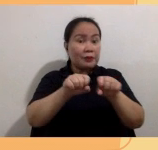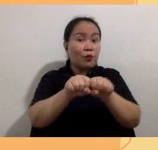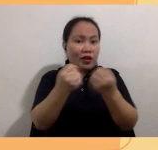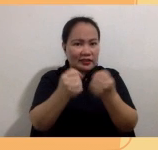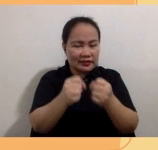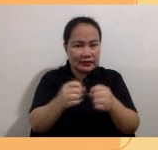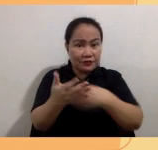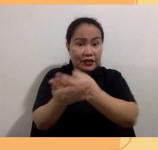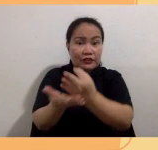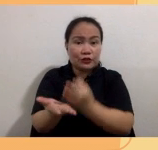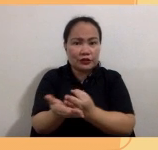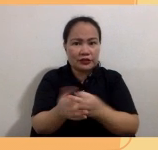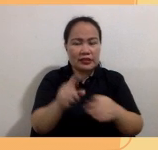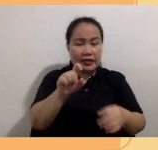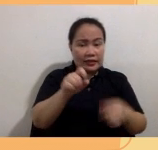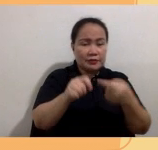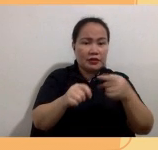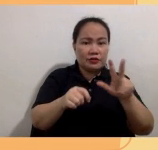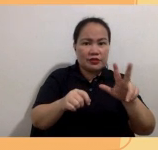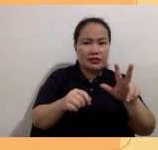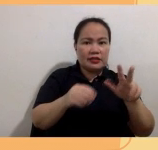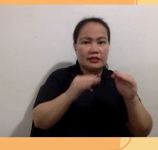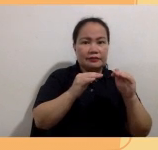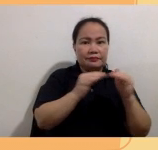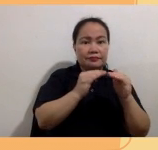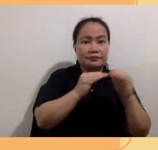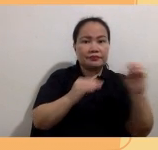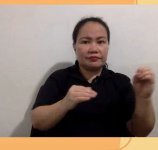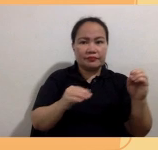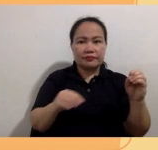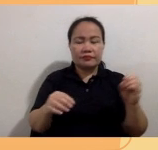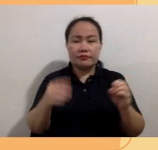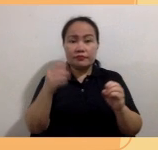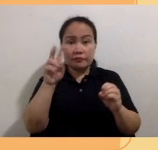and x minus 3 is equal to 0. Okay,